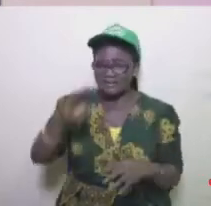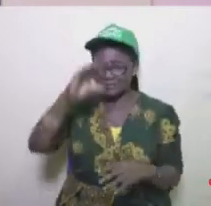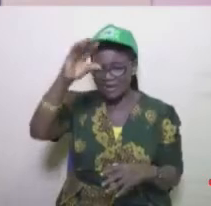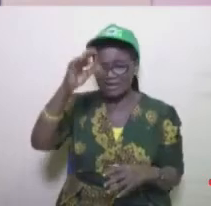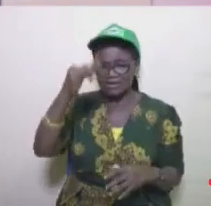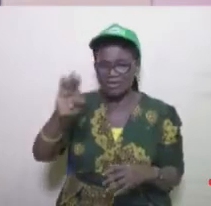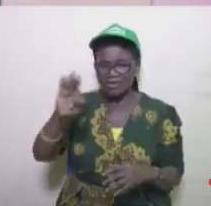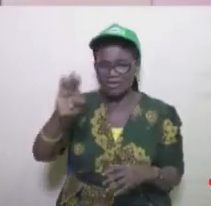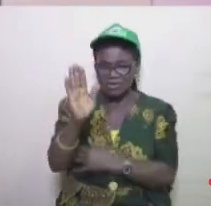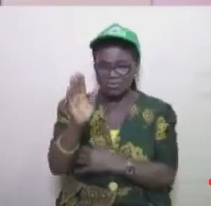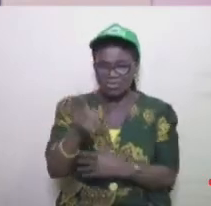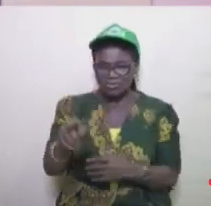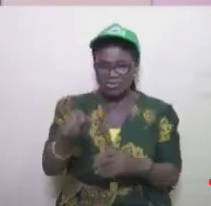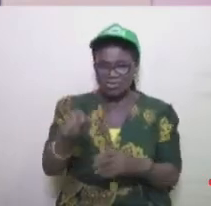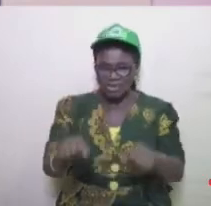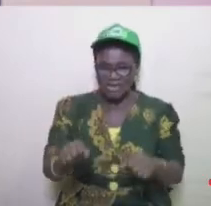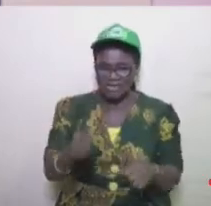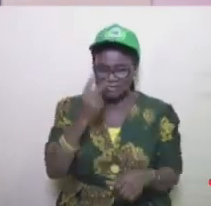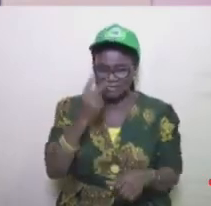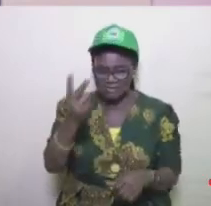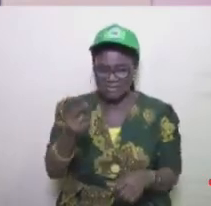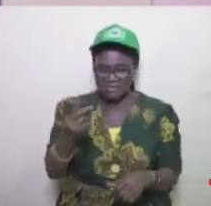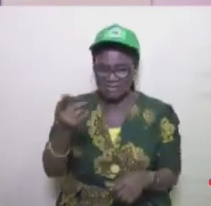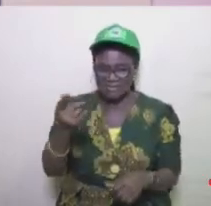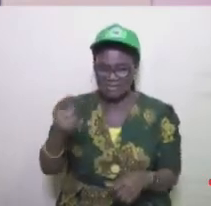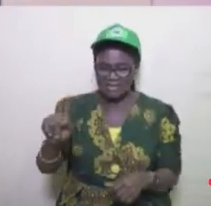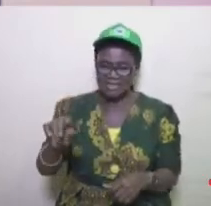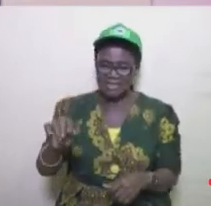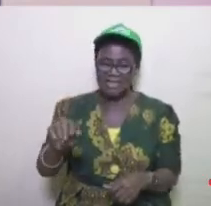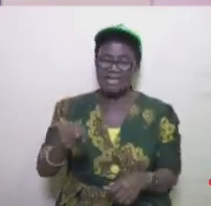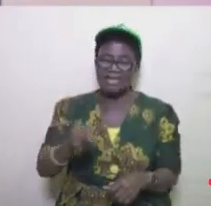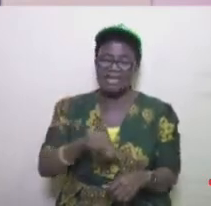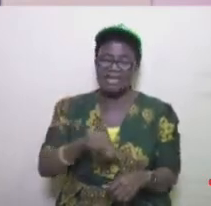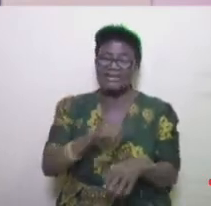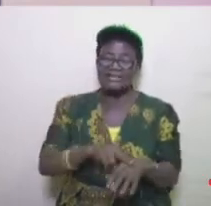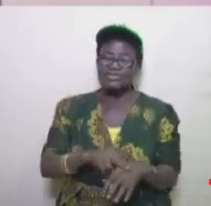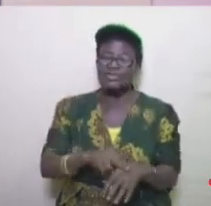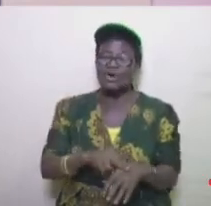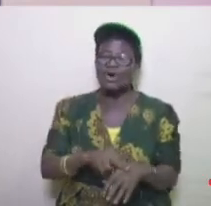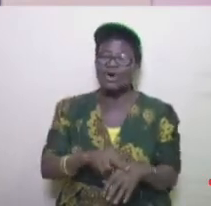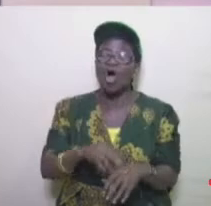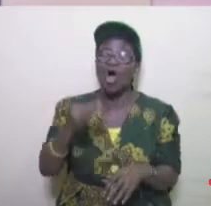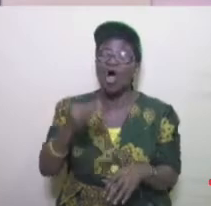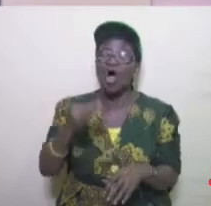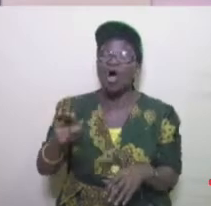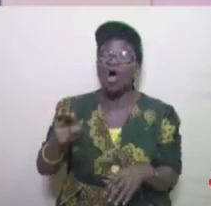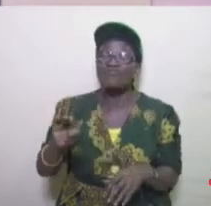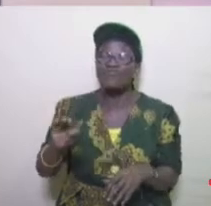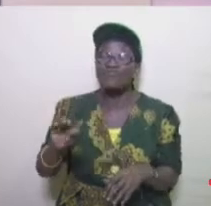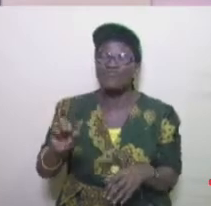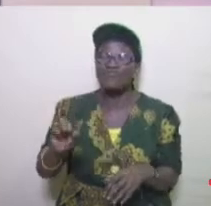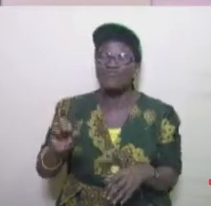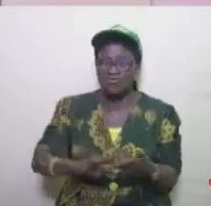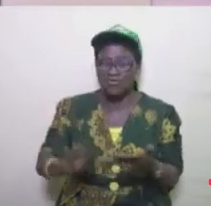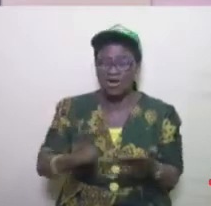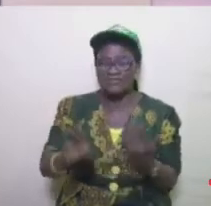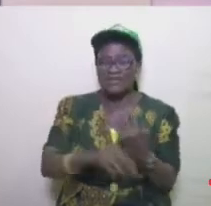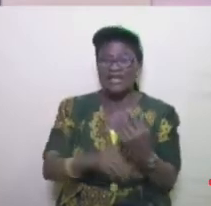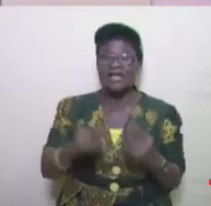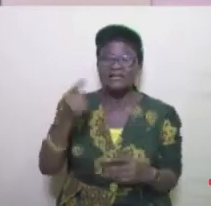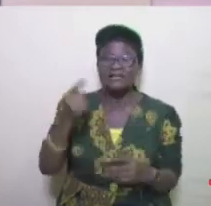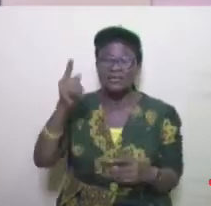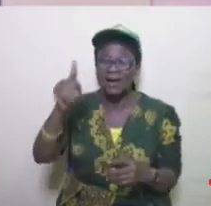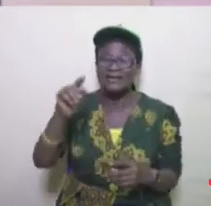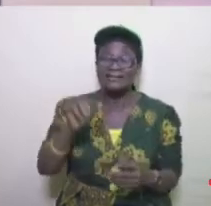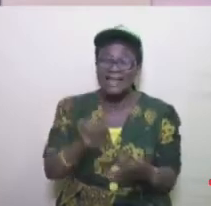you can see the nature of forgiveness. The one that catch my attention was